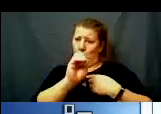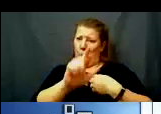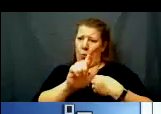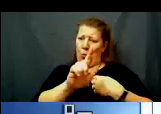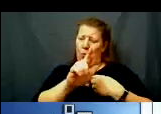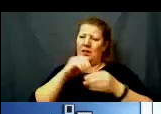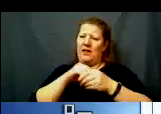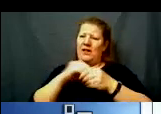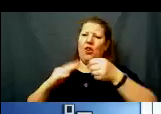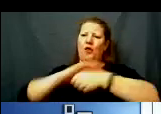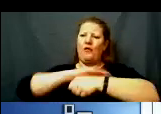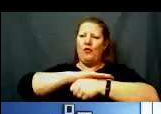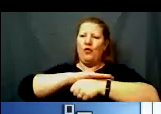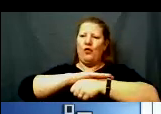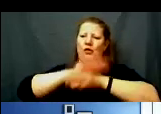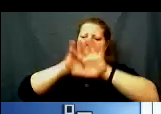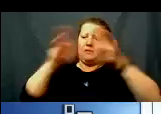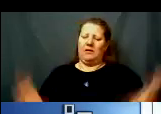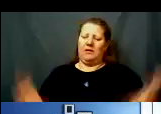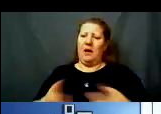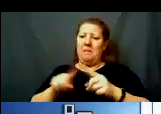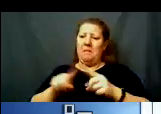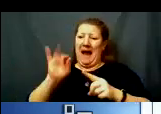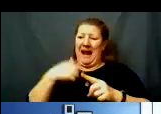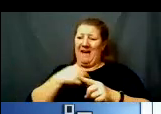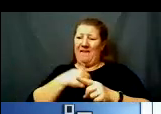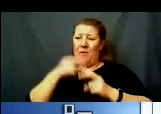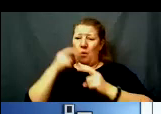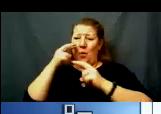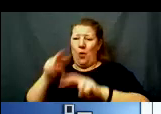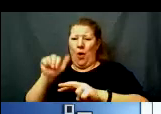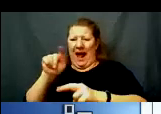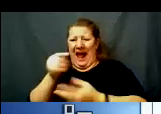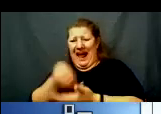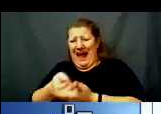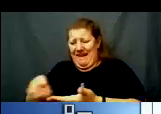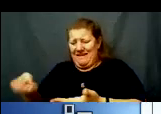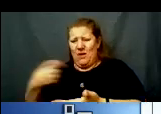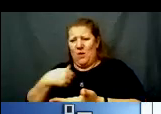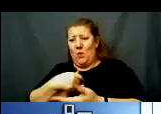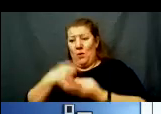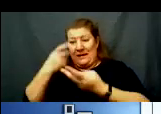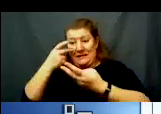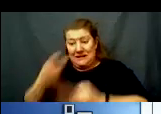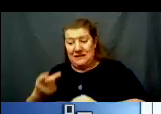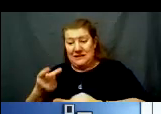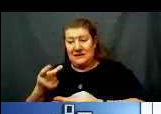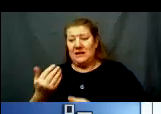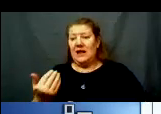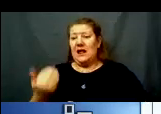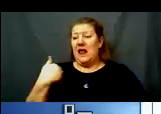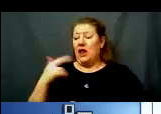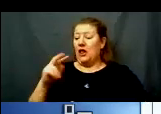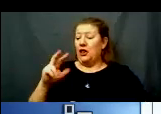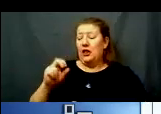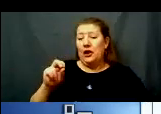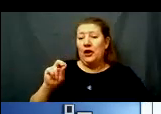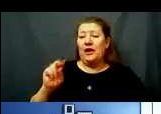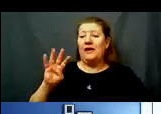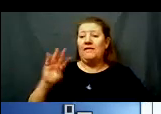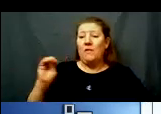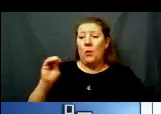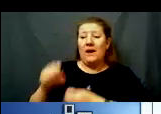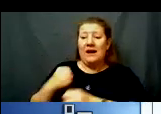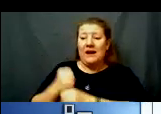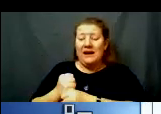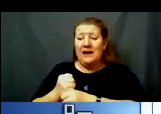whole toolkit. But if we look at the empirical evidence, we find that over the last 30, 40 years, that at least in the